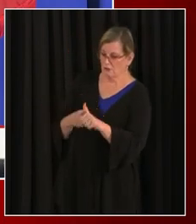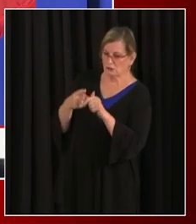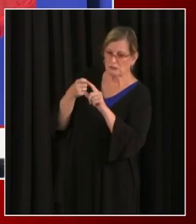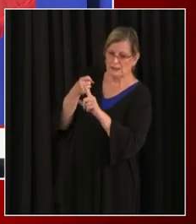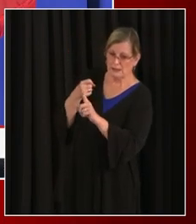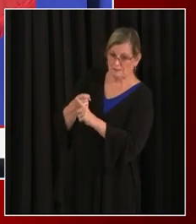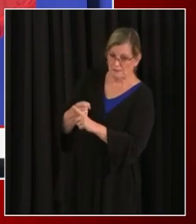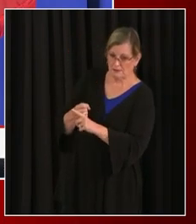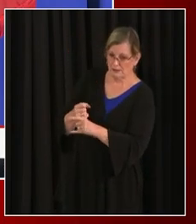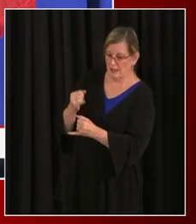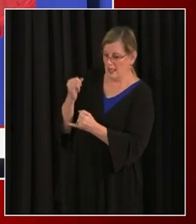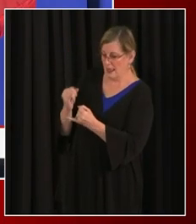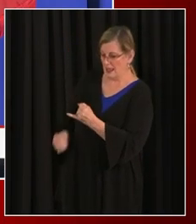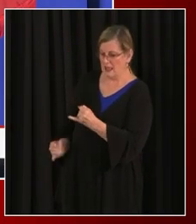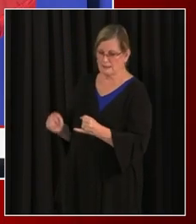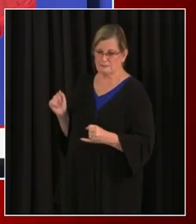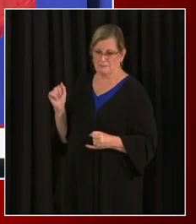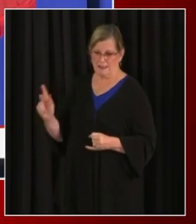back,